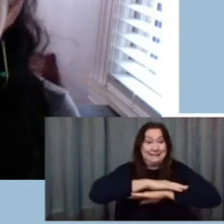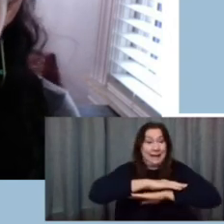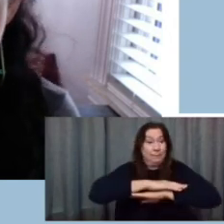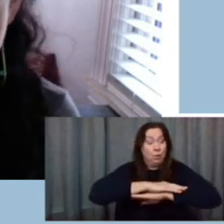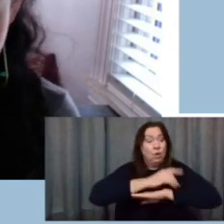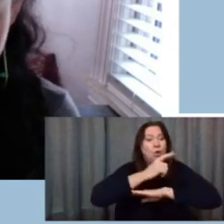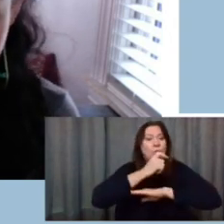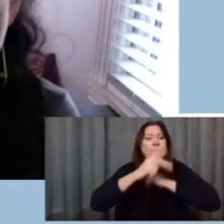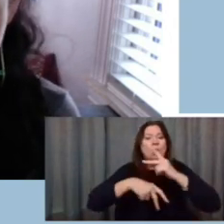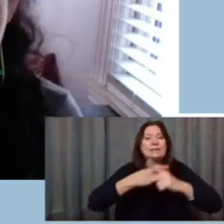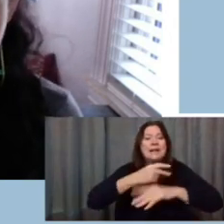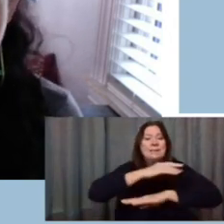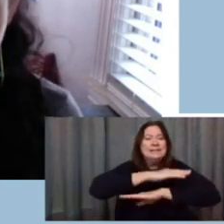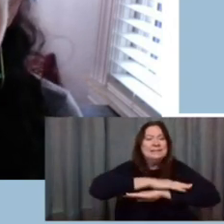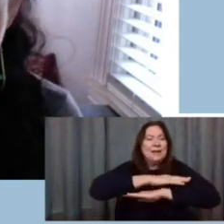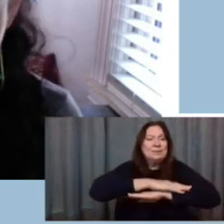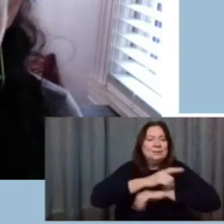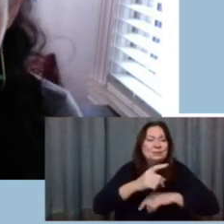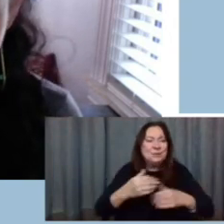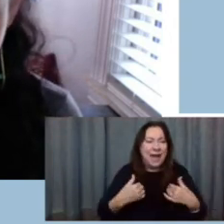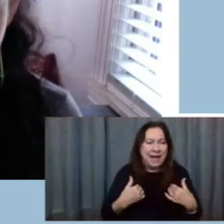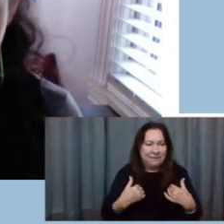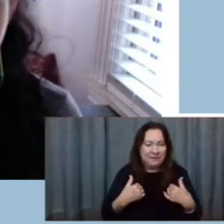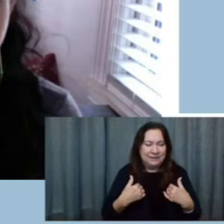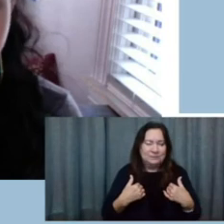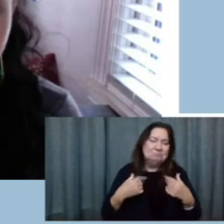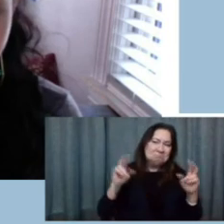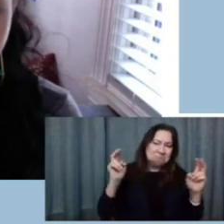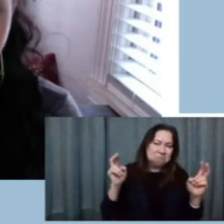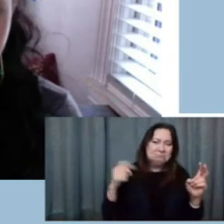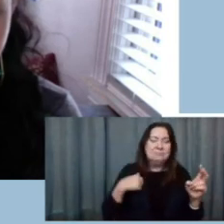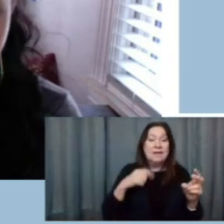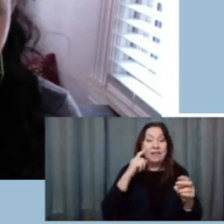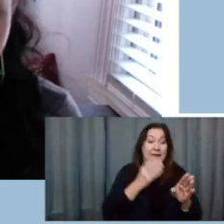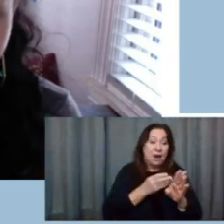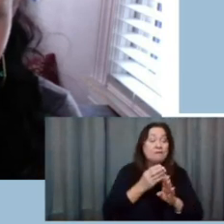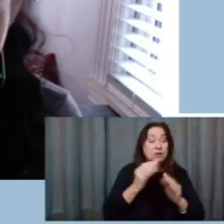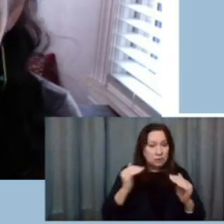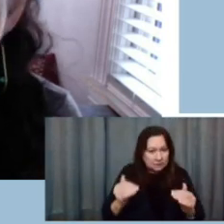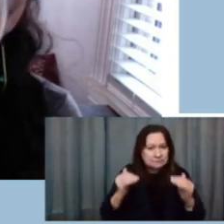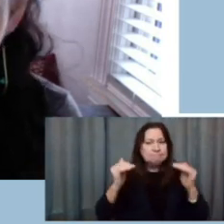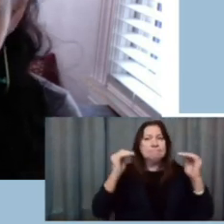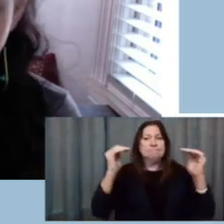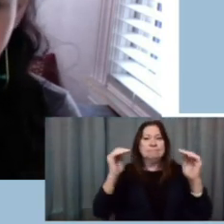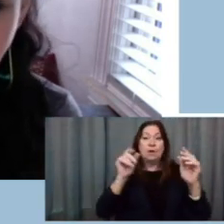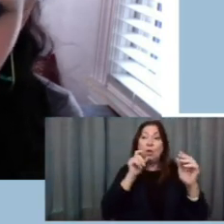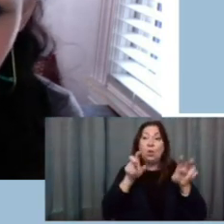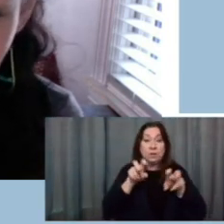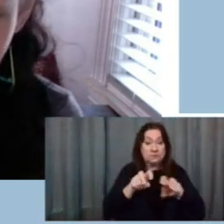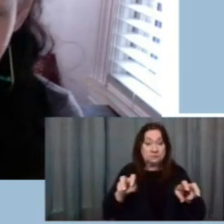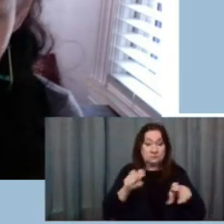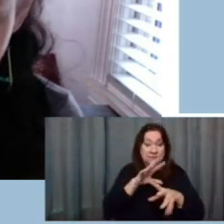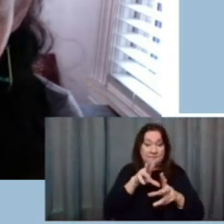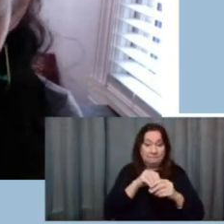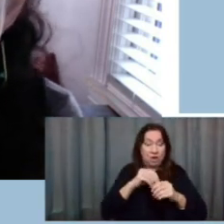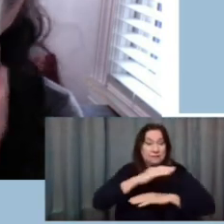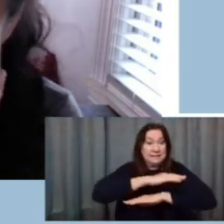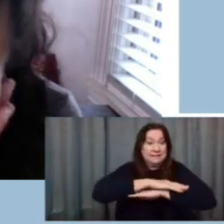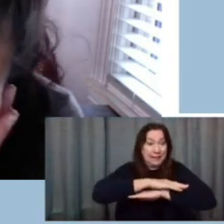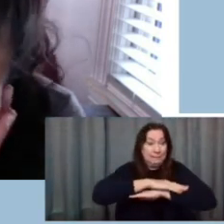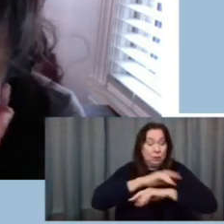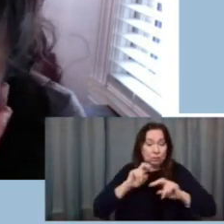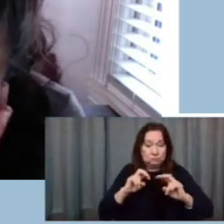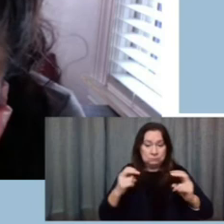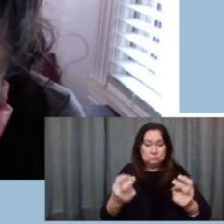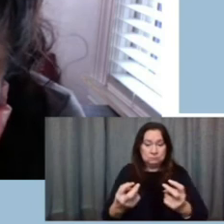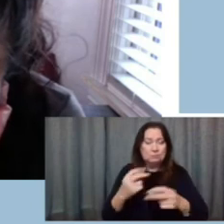kind of table is it? And I think that our field has made strides in who is at the table, and that an important edge is what kind of table is